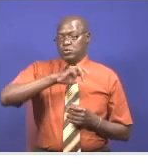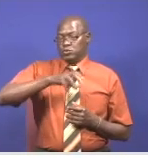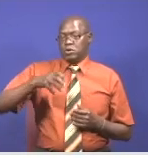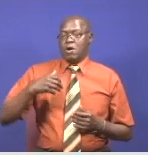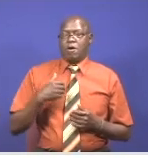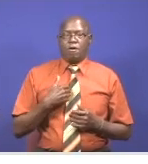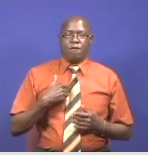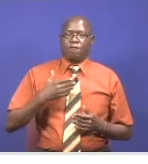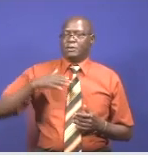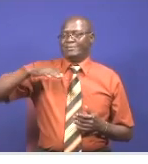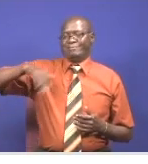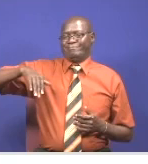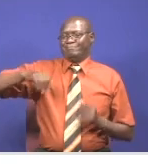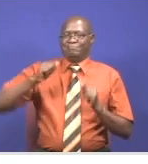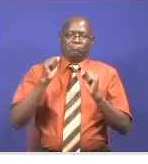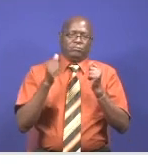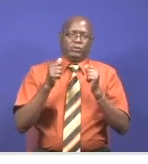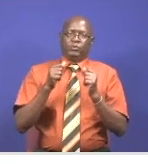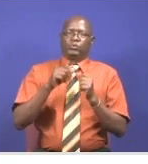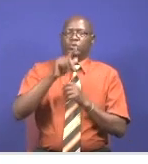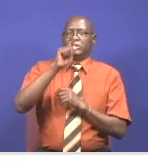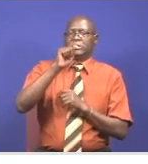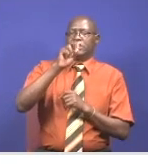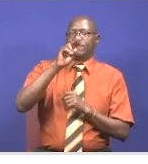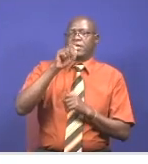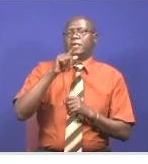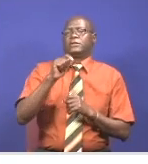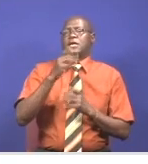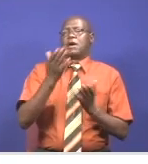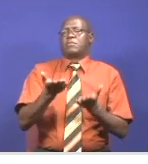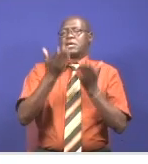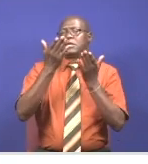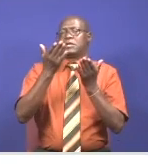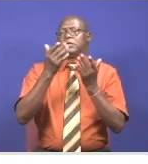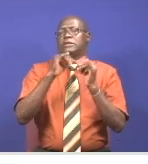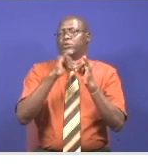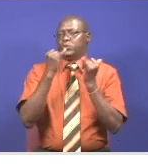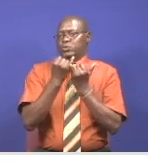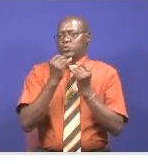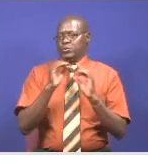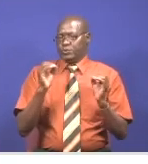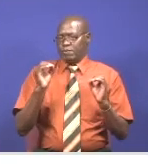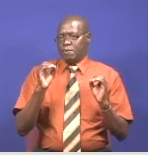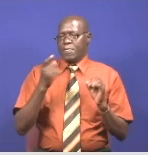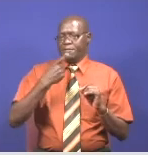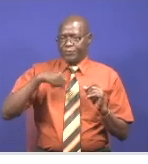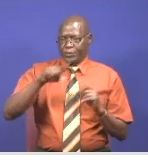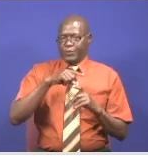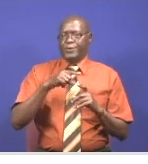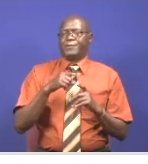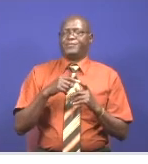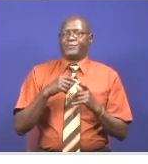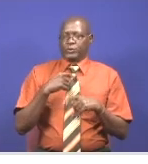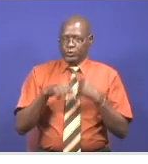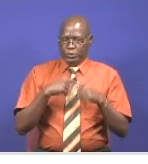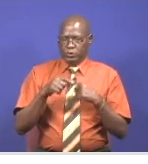yet established a TVET, upgraded TVET institutions, and we are on the